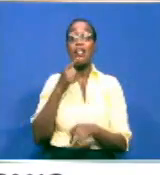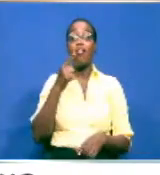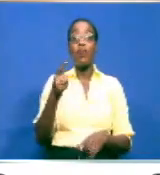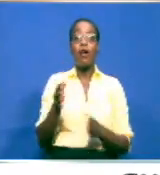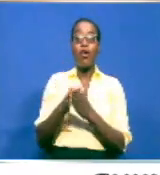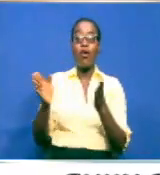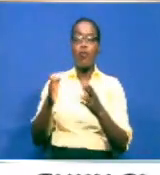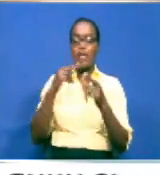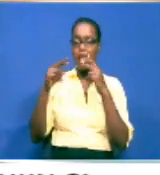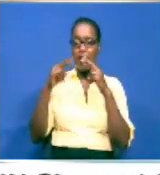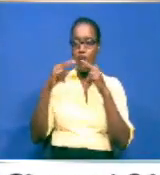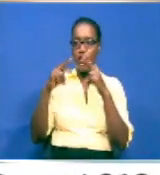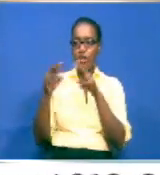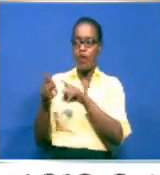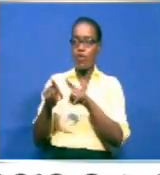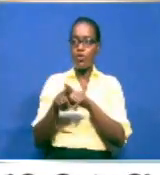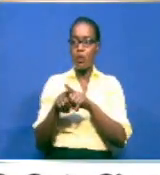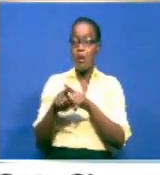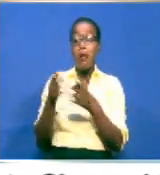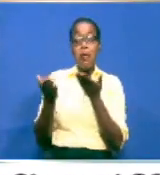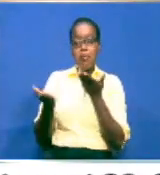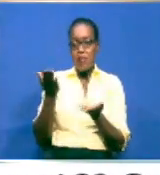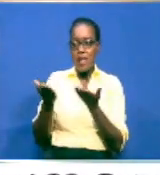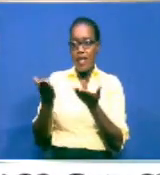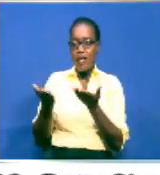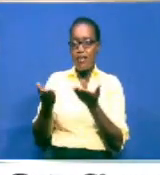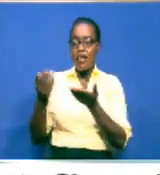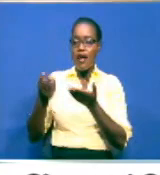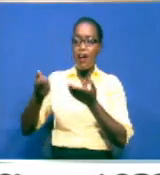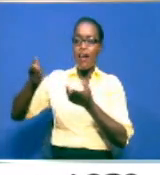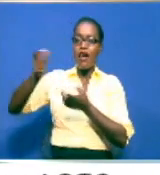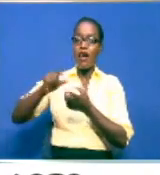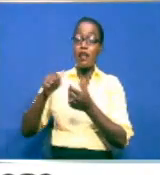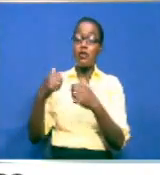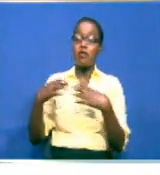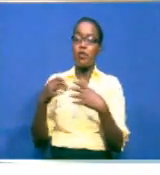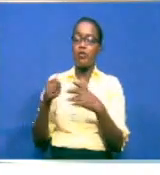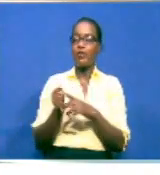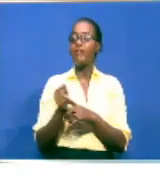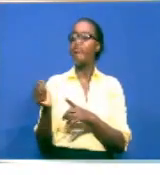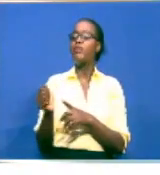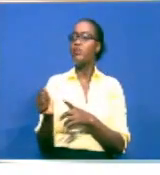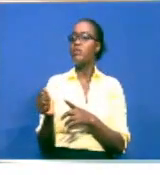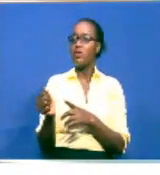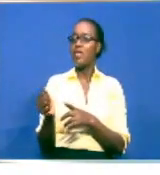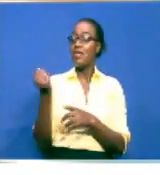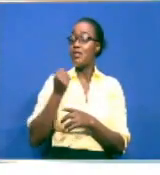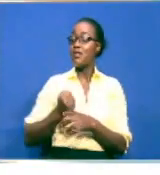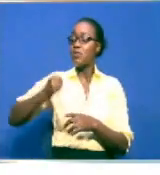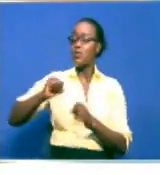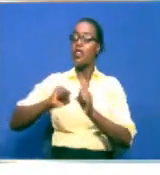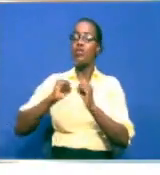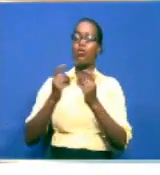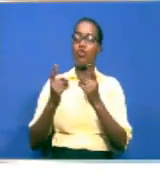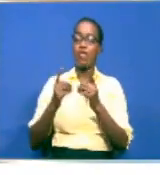the restaurant also may give rise to people abusing that when it comes to alcohol, and of course, social distancing